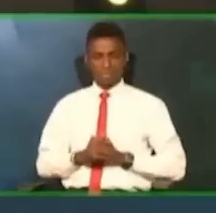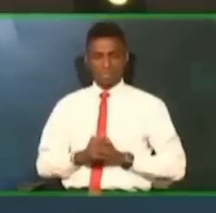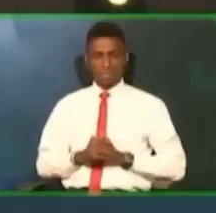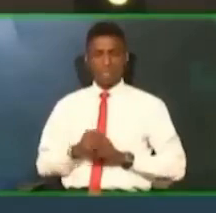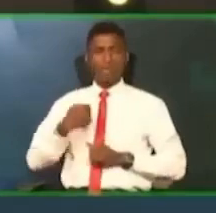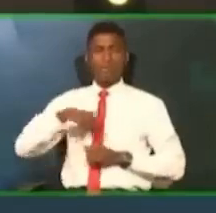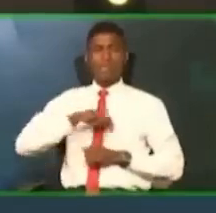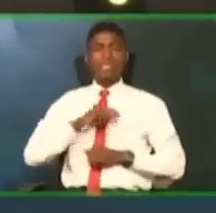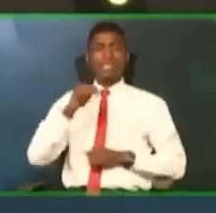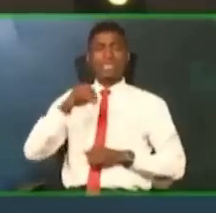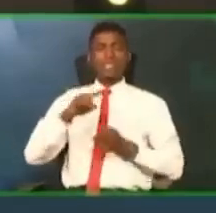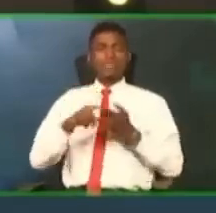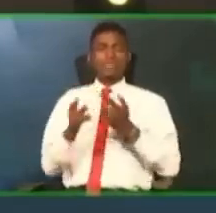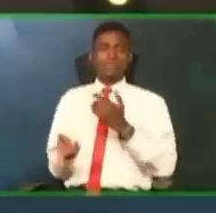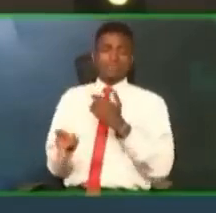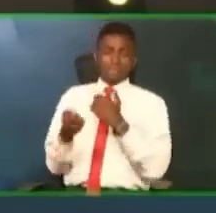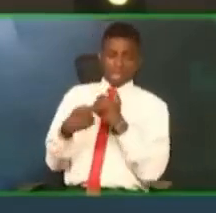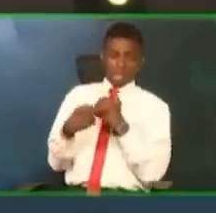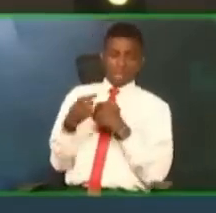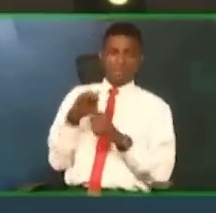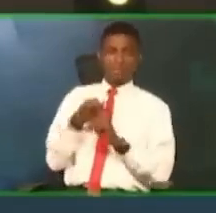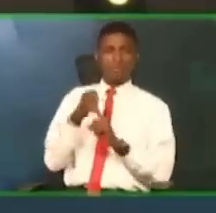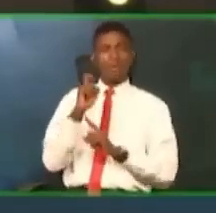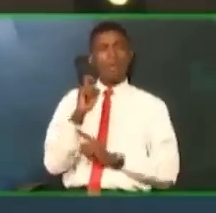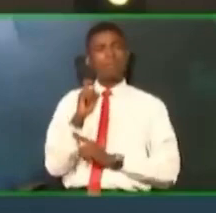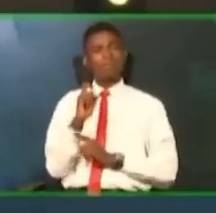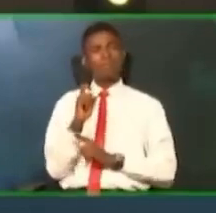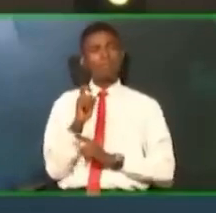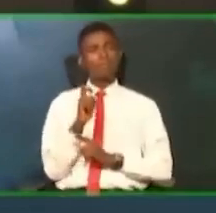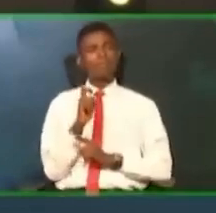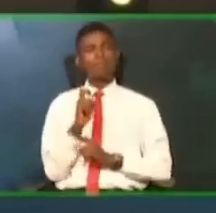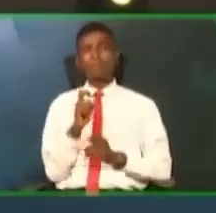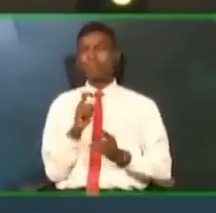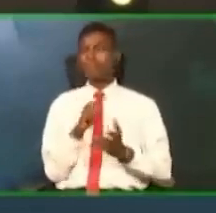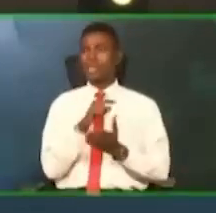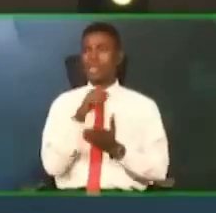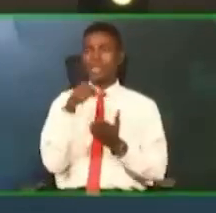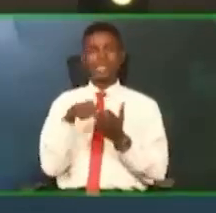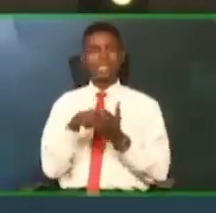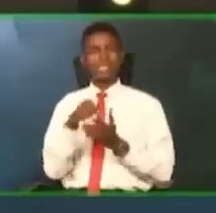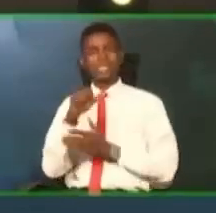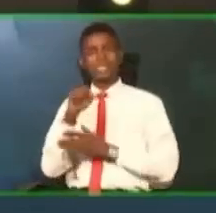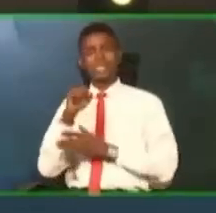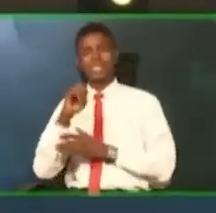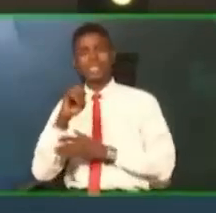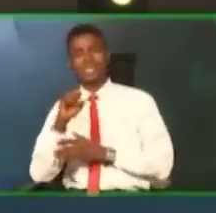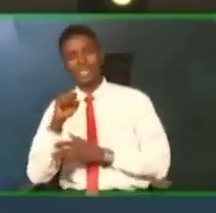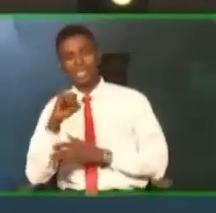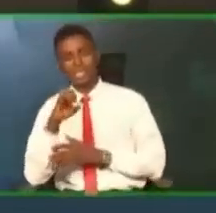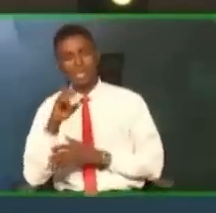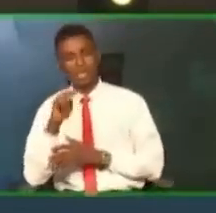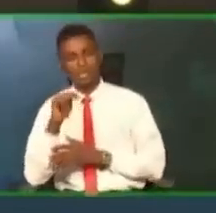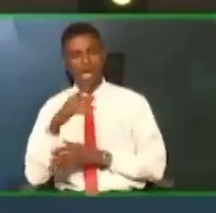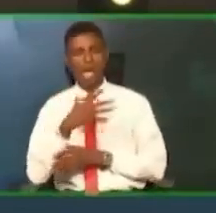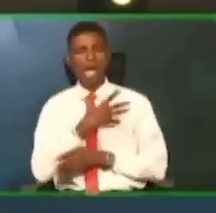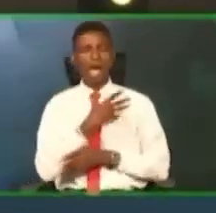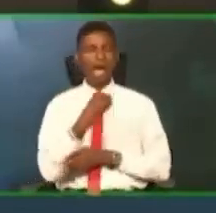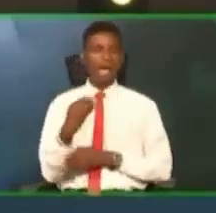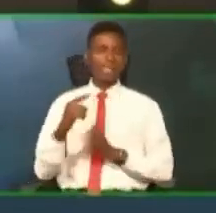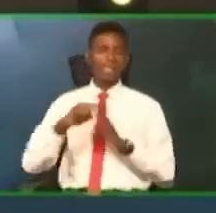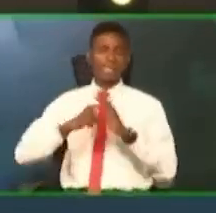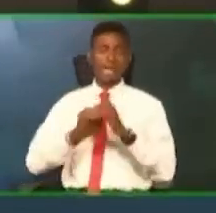We need to return back from this session and begin to pay a healthy